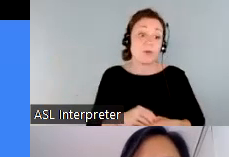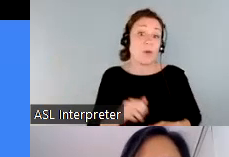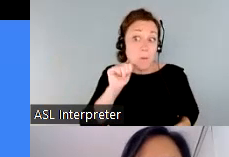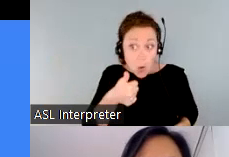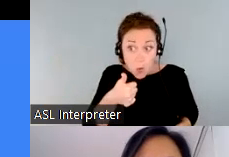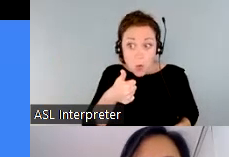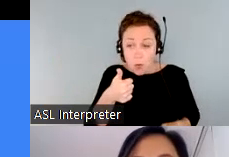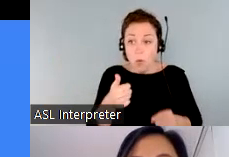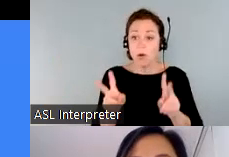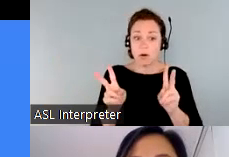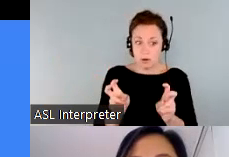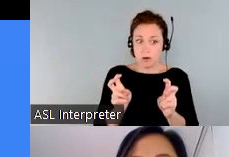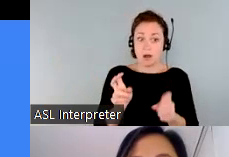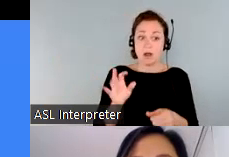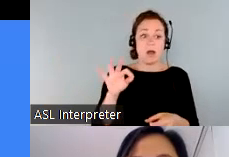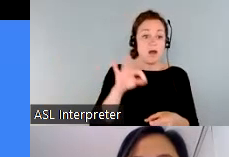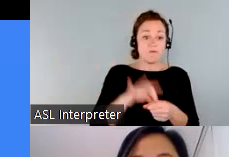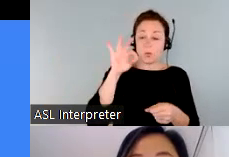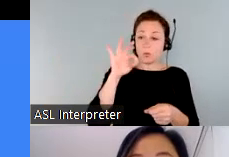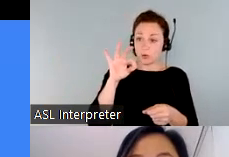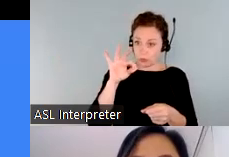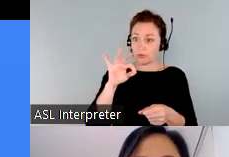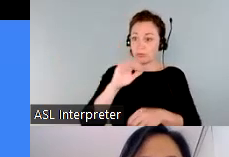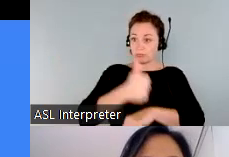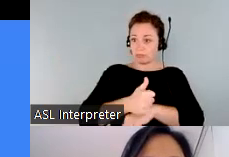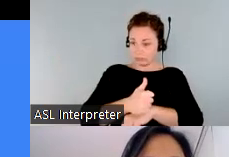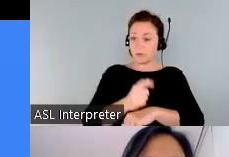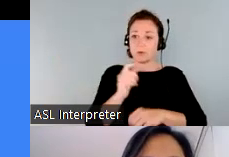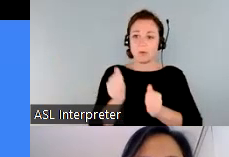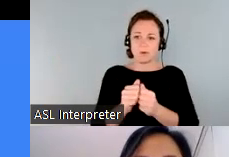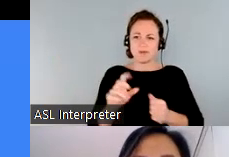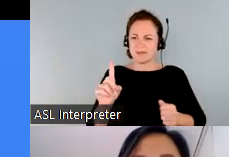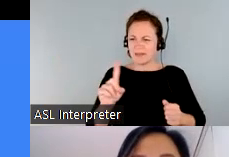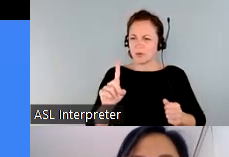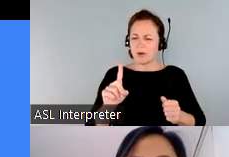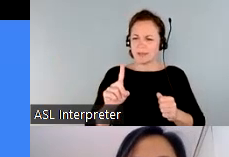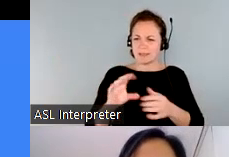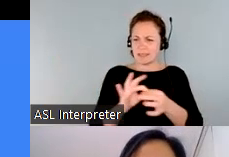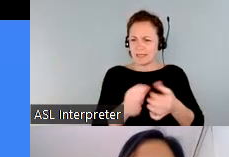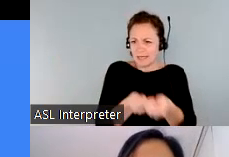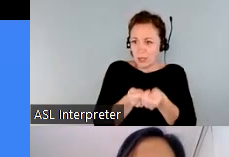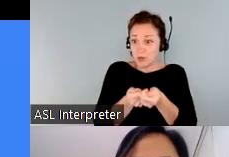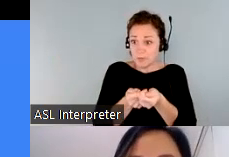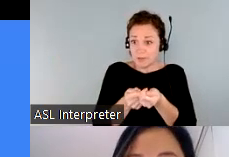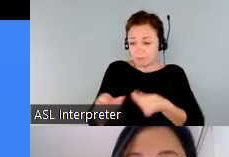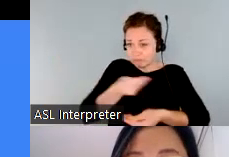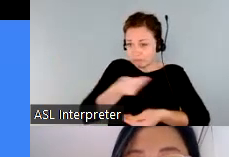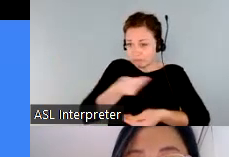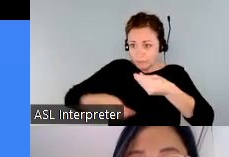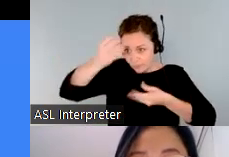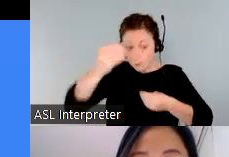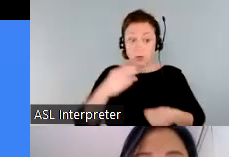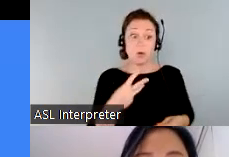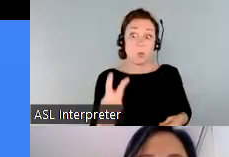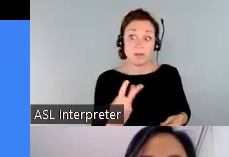Tomorrow's is on the voter pop-up with the Democratic Engagement Exchange, and we have 2 issue-based events happening on Wednesday